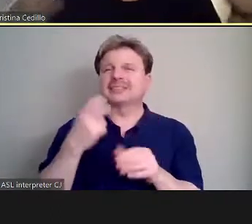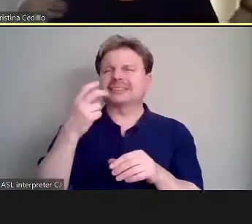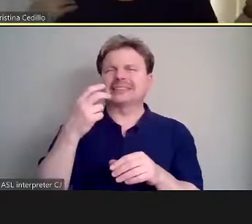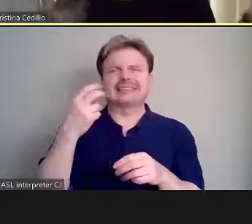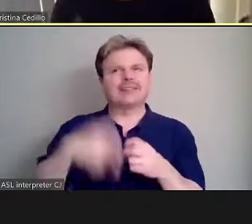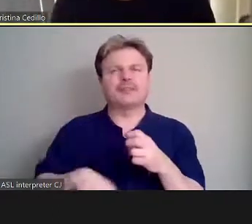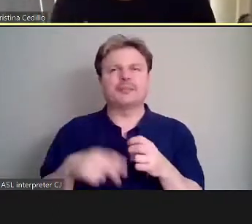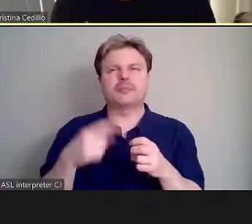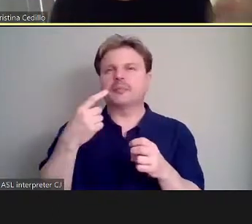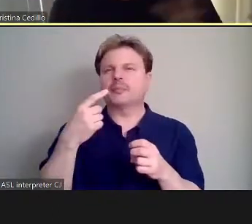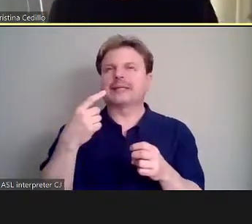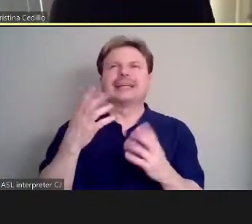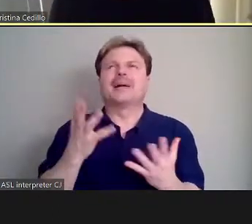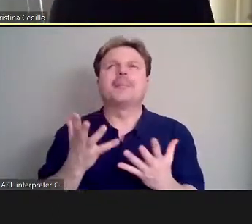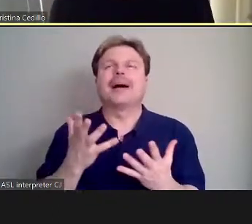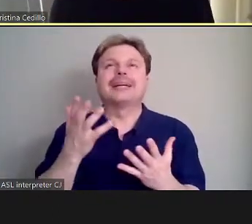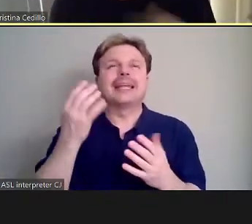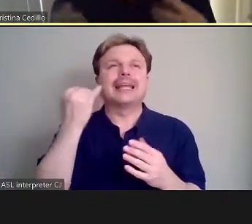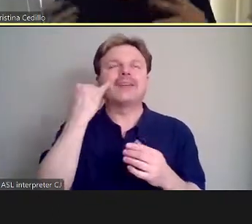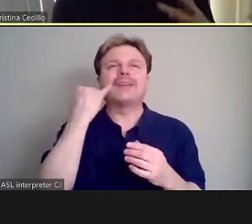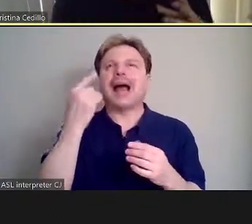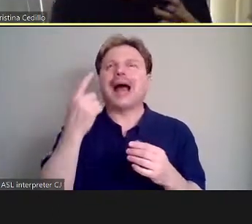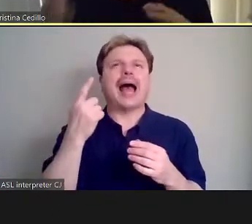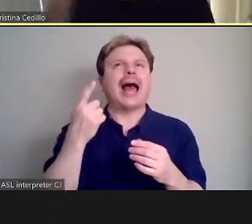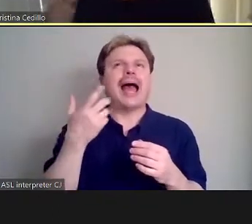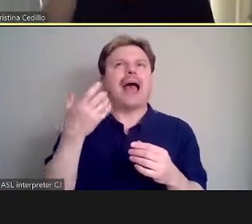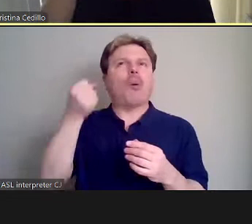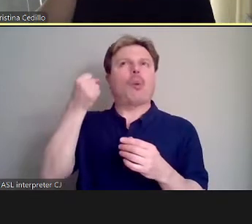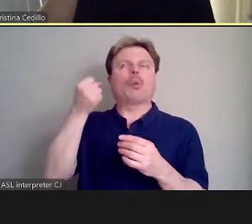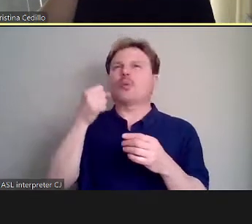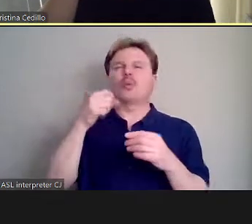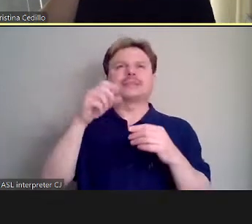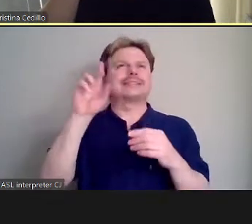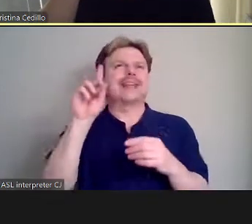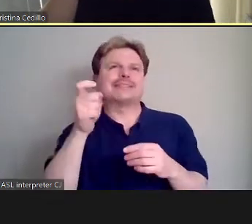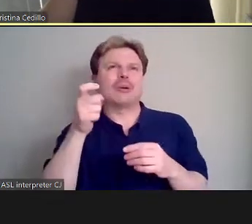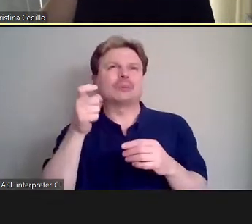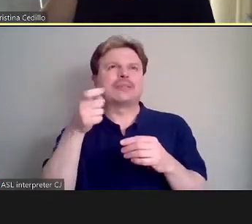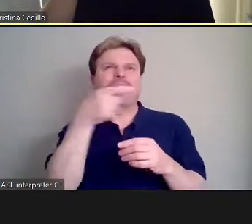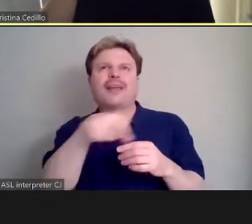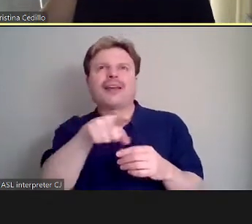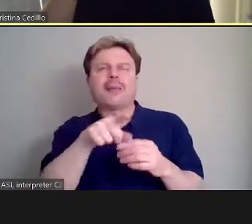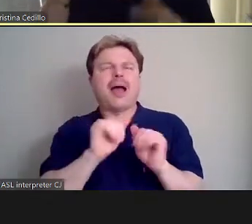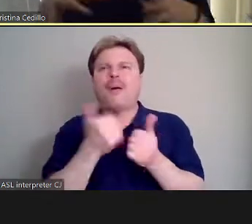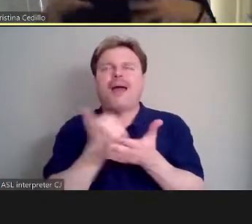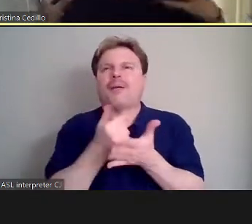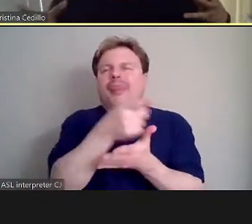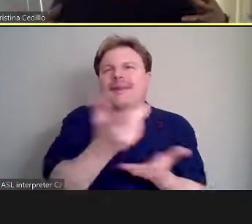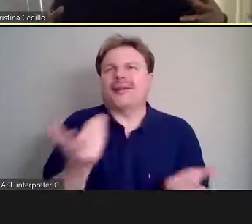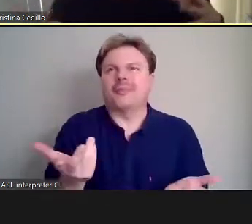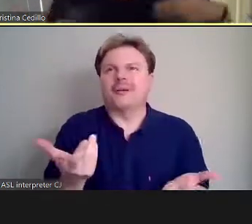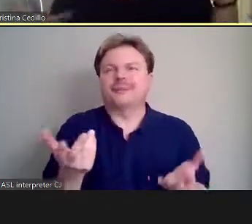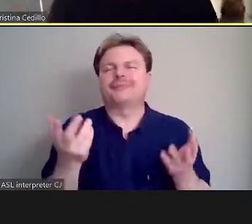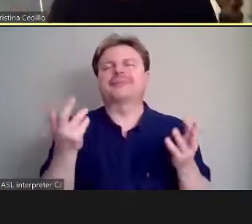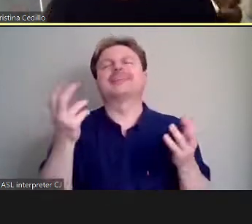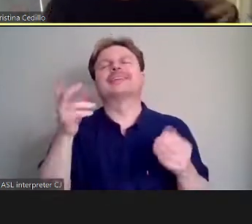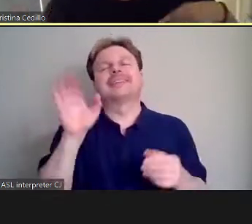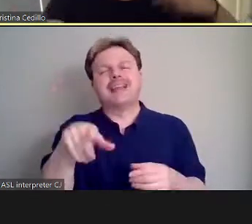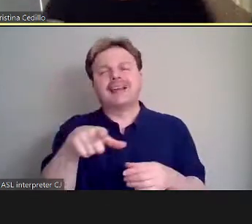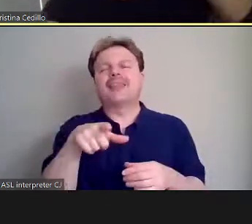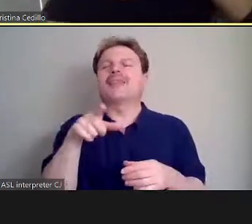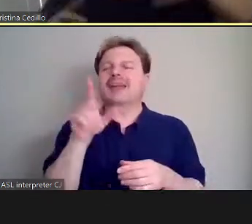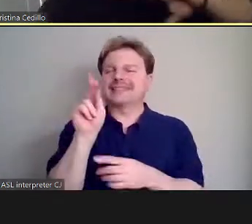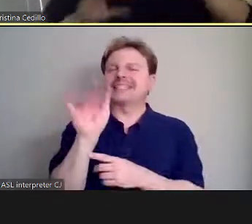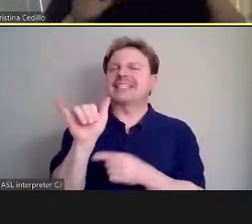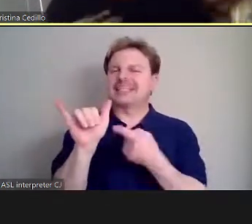to diagnose the problem, then how am I going to help them? Well, right there, that's the key, right?